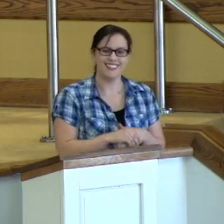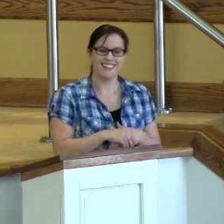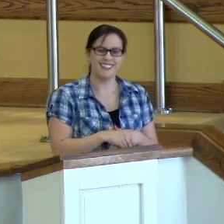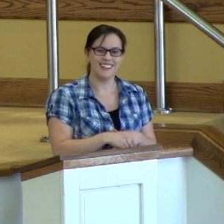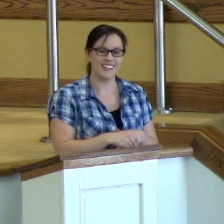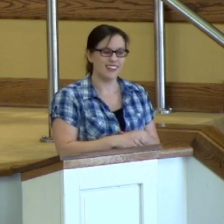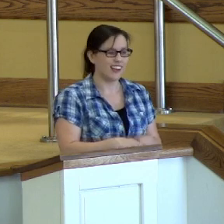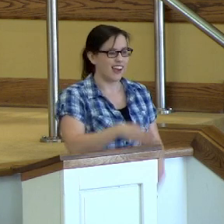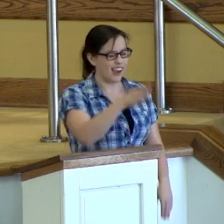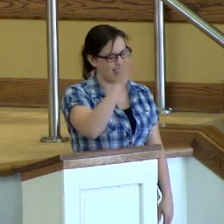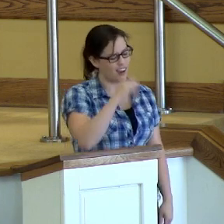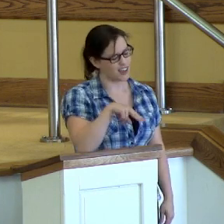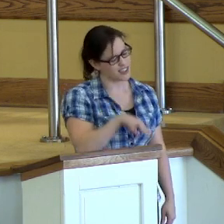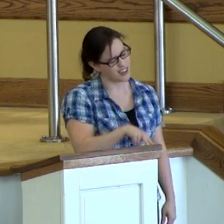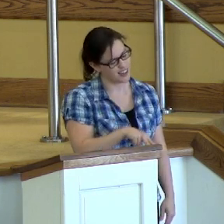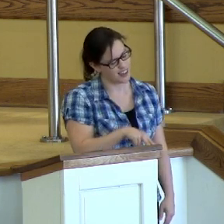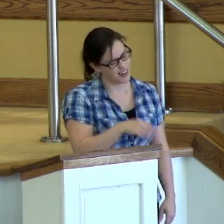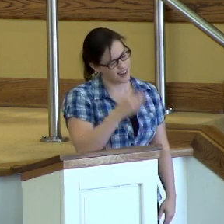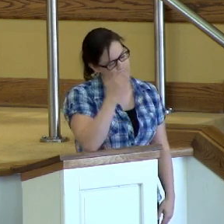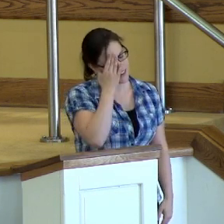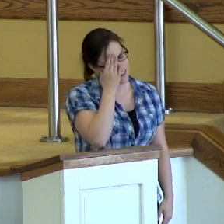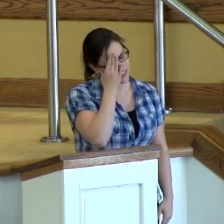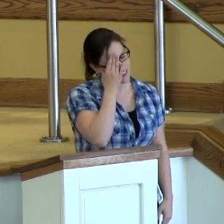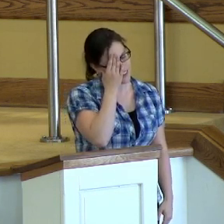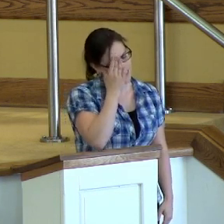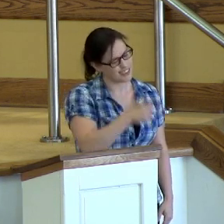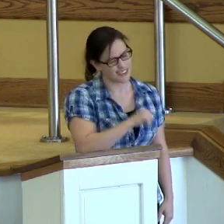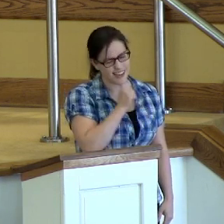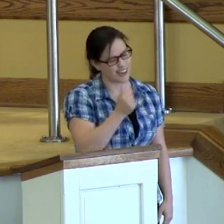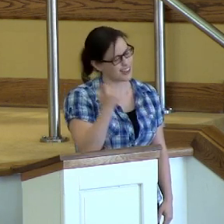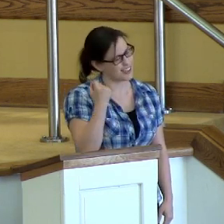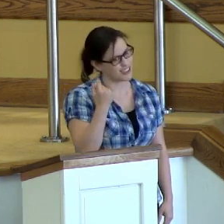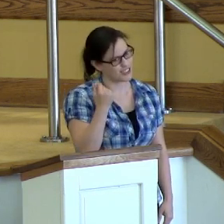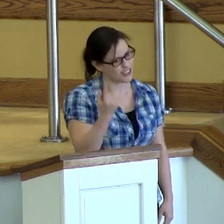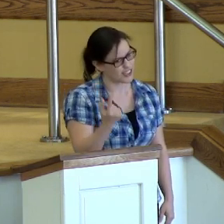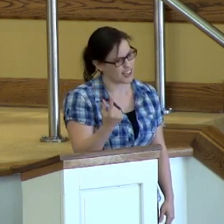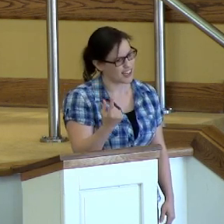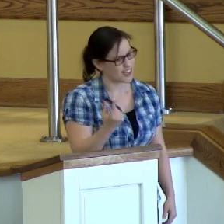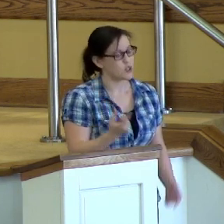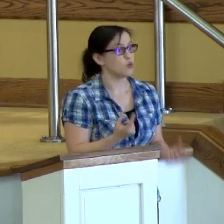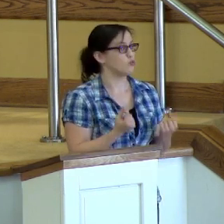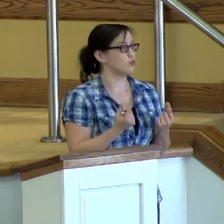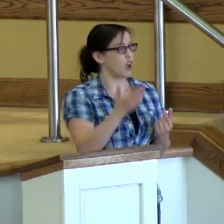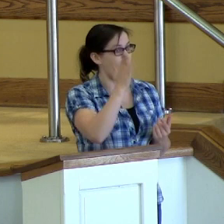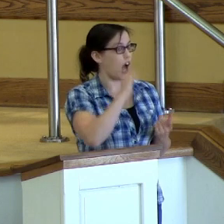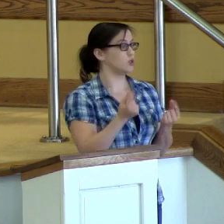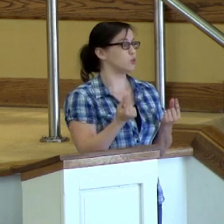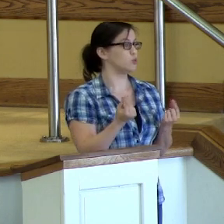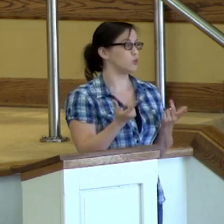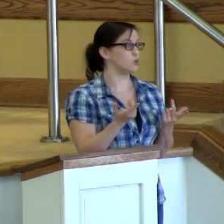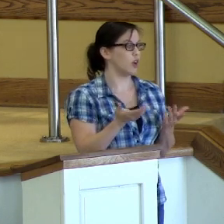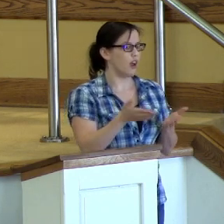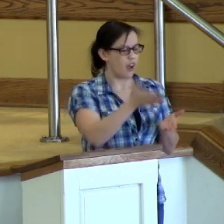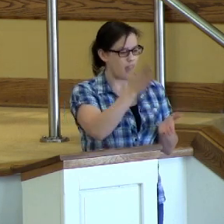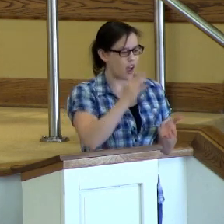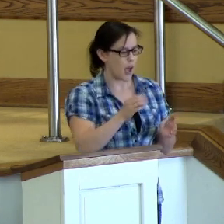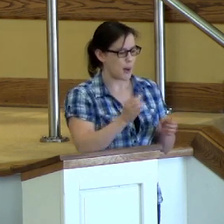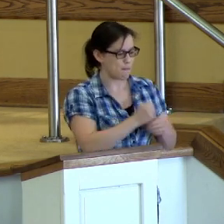this dummy is not going to get it. So what does he have to do? He has, verse 31, then the Lord opened the eyes of